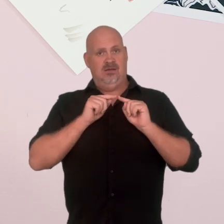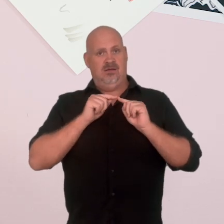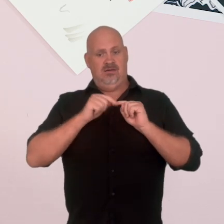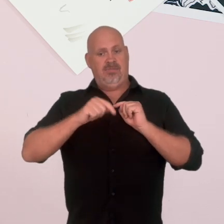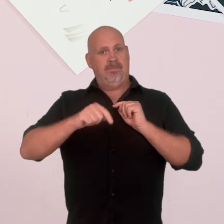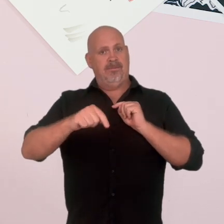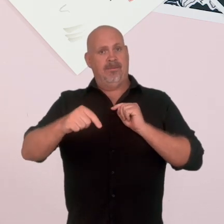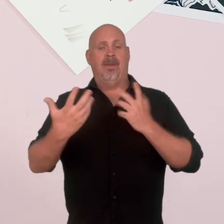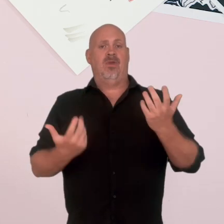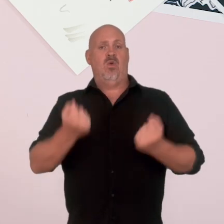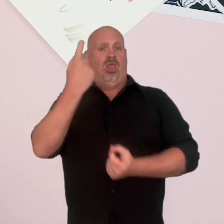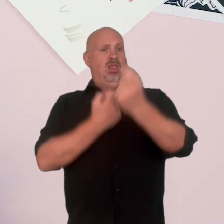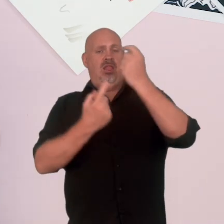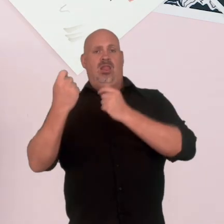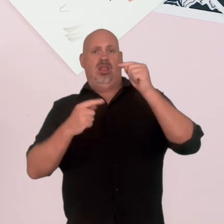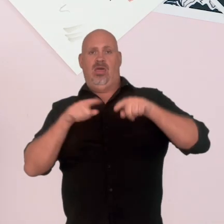random?